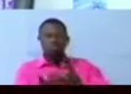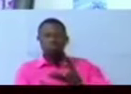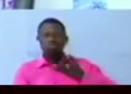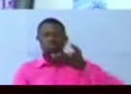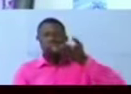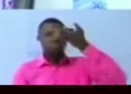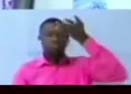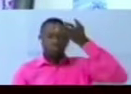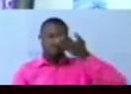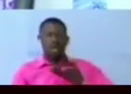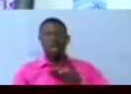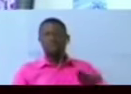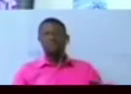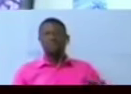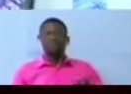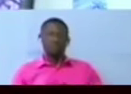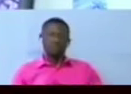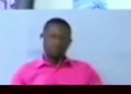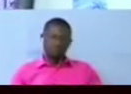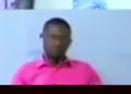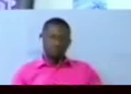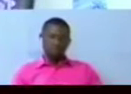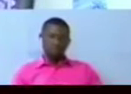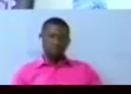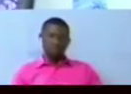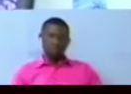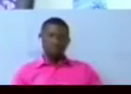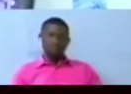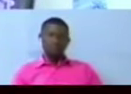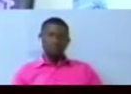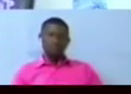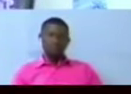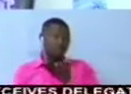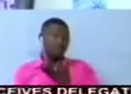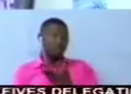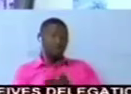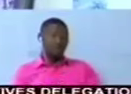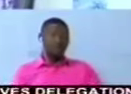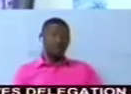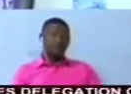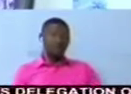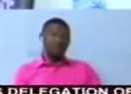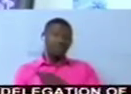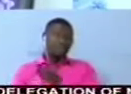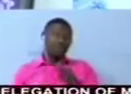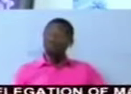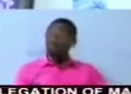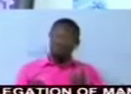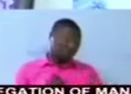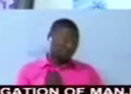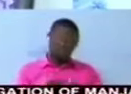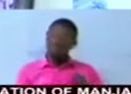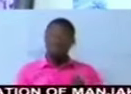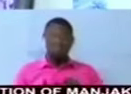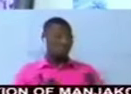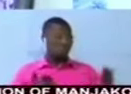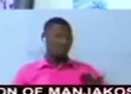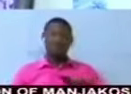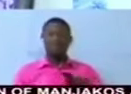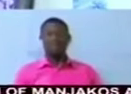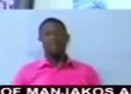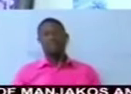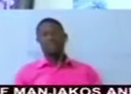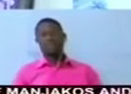she was later developed pressure wala ma genn man ci my children son nañ trop they really suffered